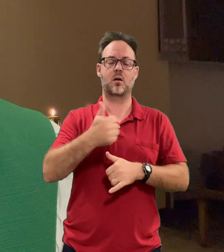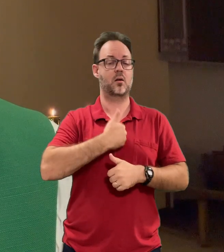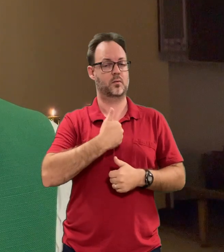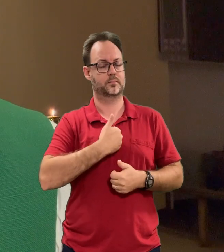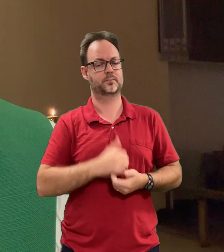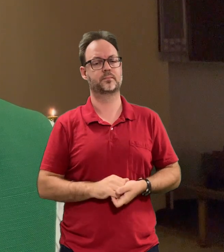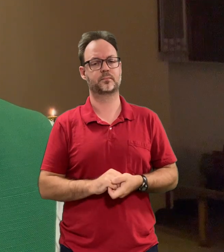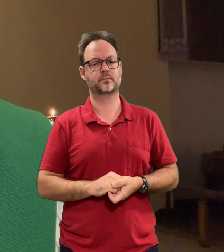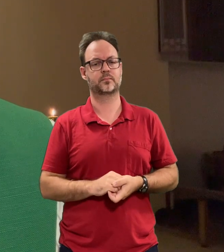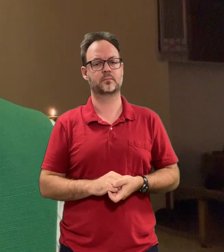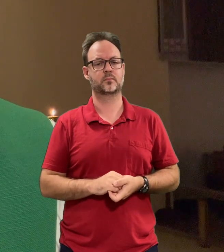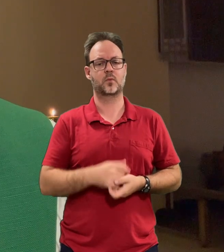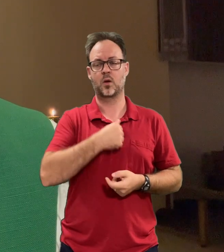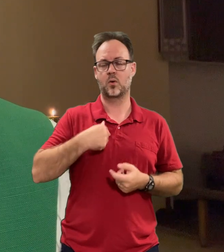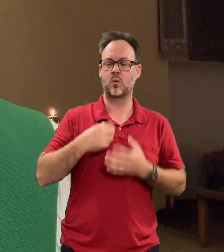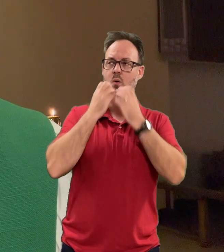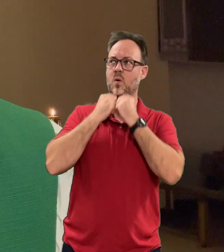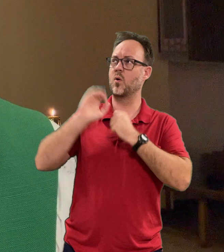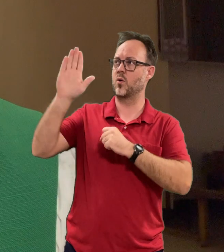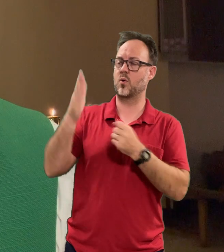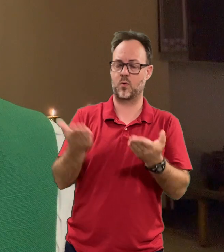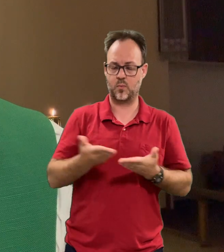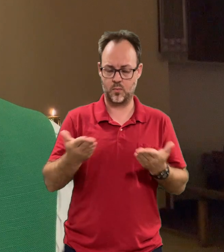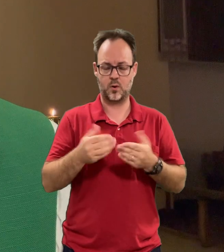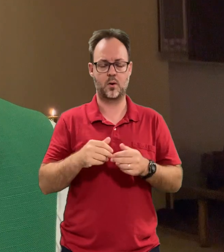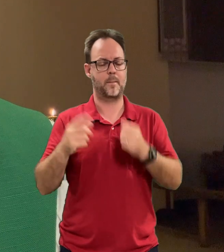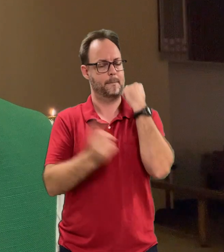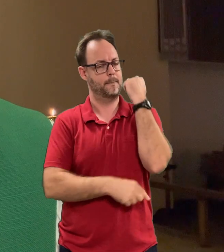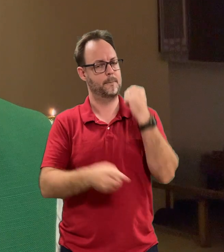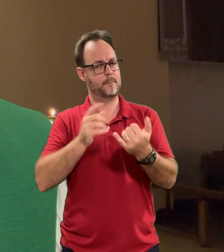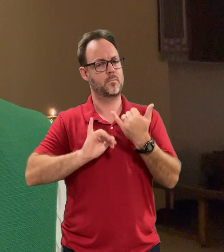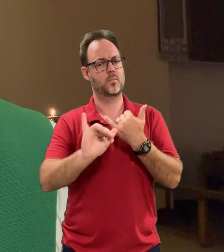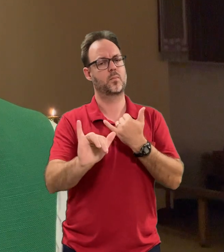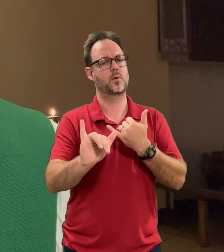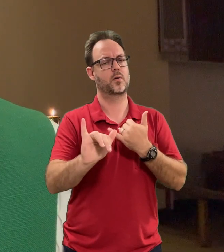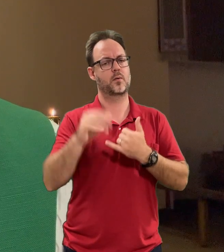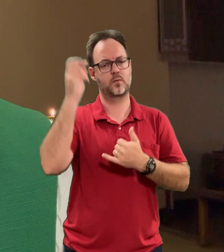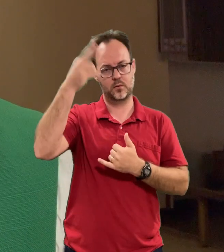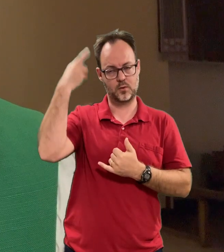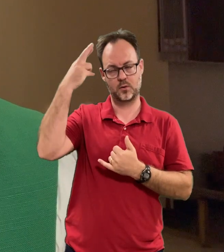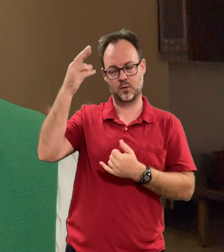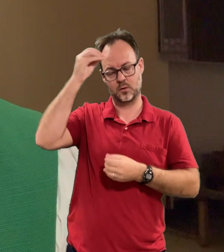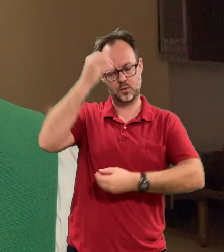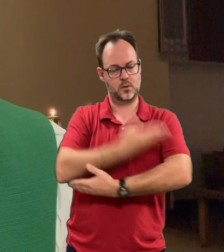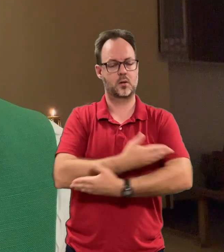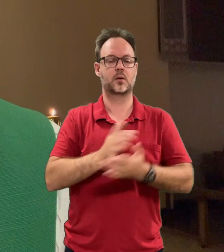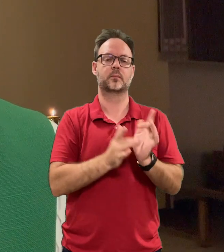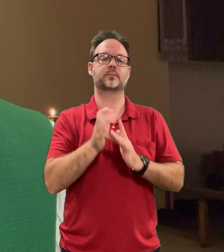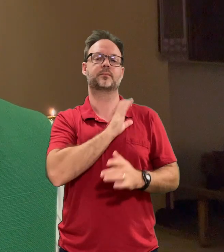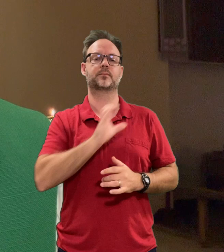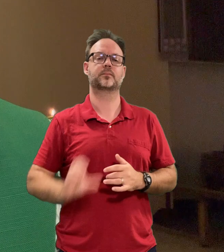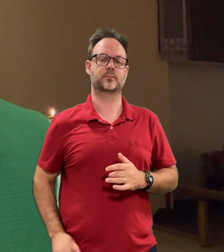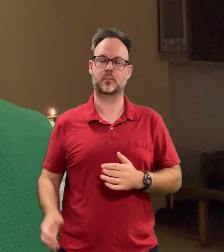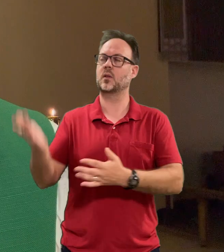as ourselves. We justly deserve your present and eternal punishment. For the sake of your Son, Jesus